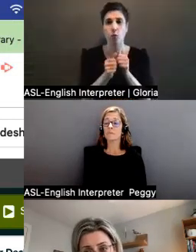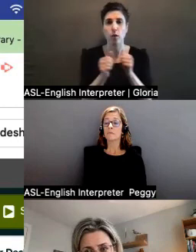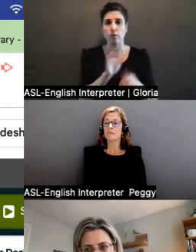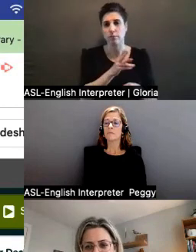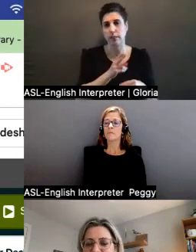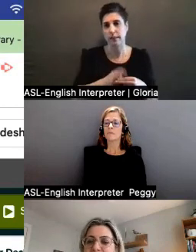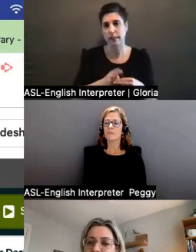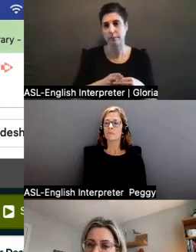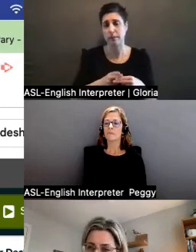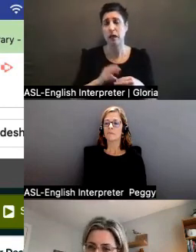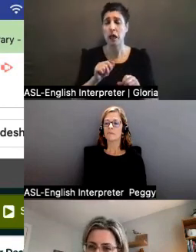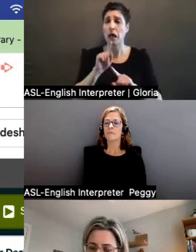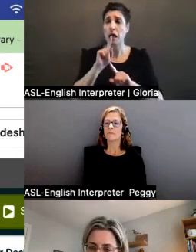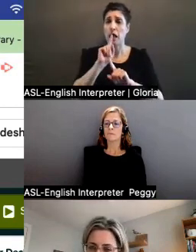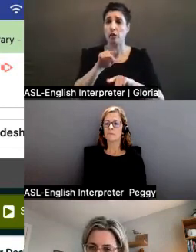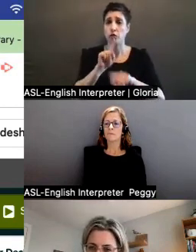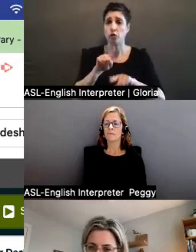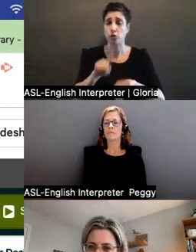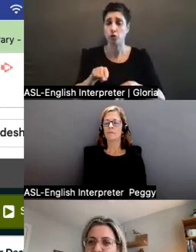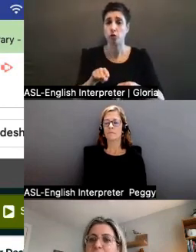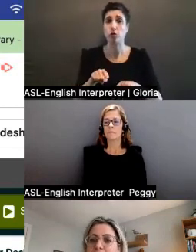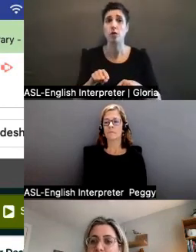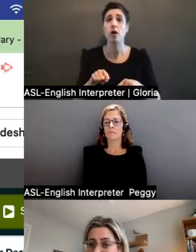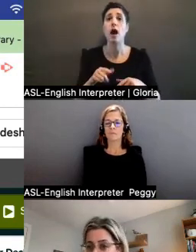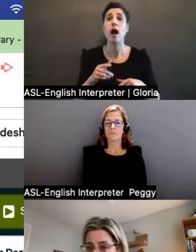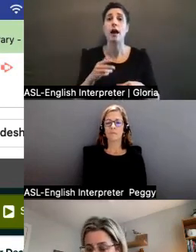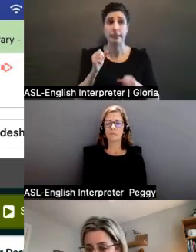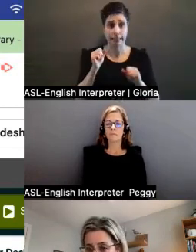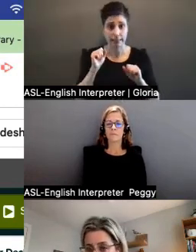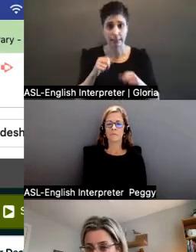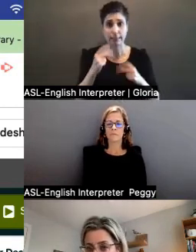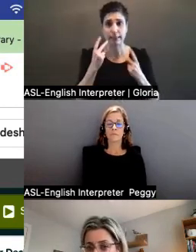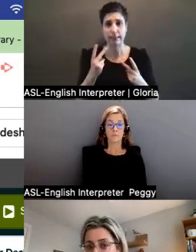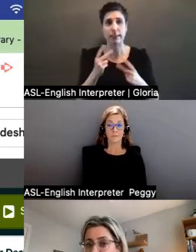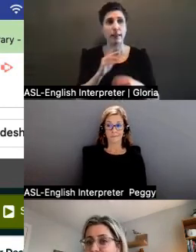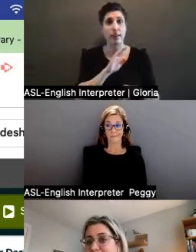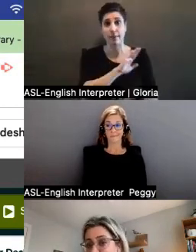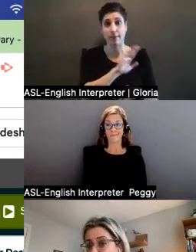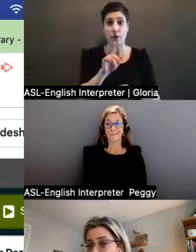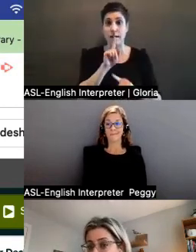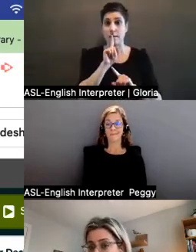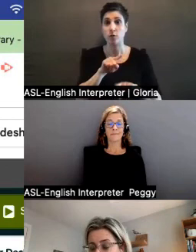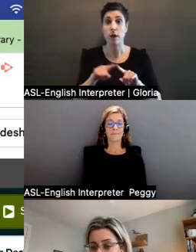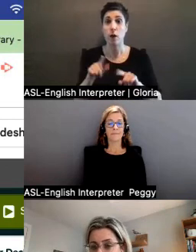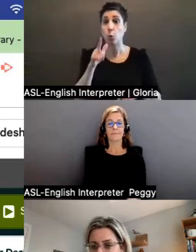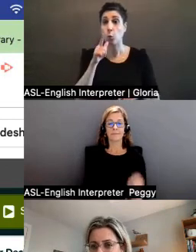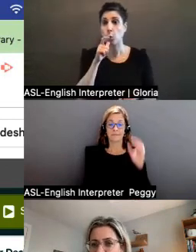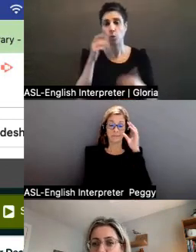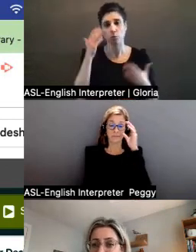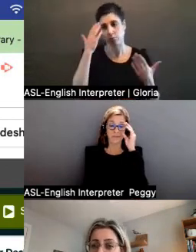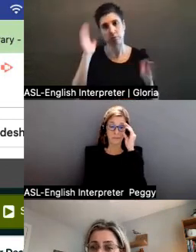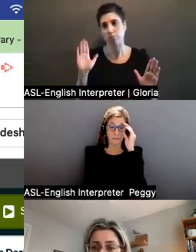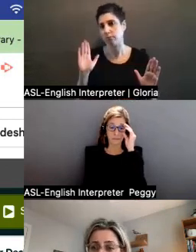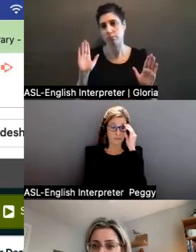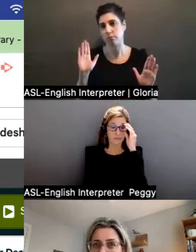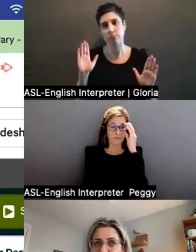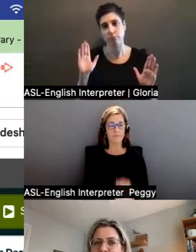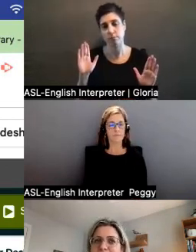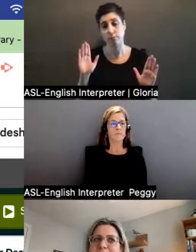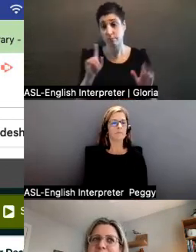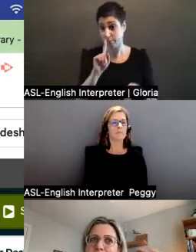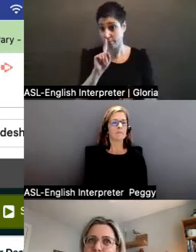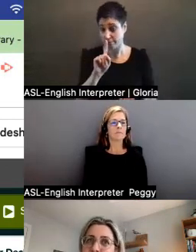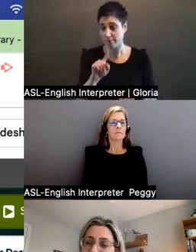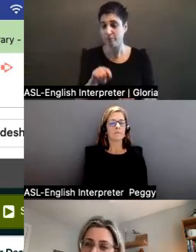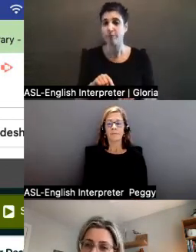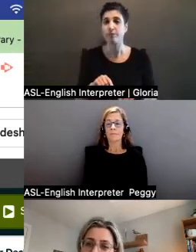answer the questions. I will see the resources and answers that they used, but it's going to be anonymous. What's beautiful about this